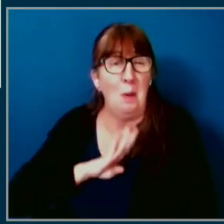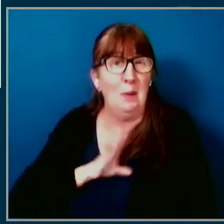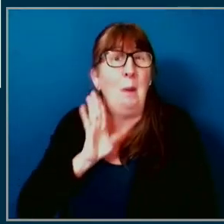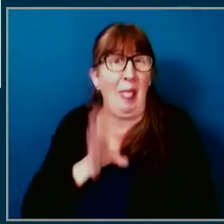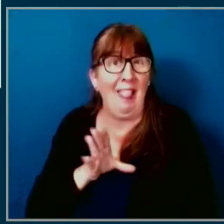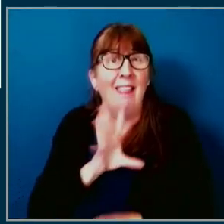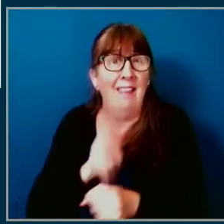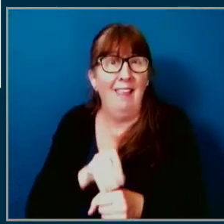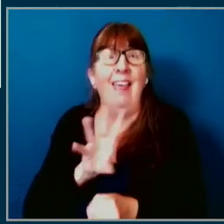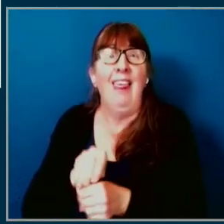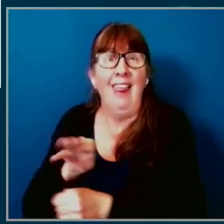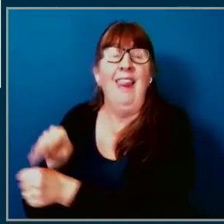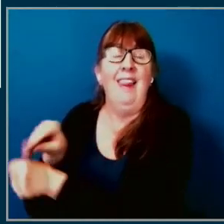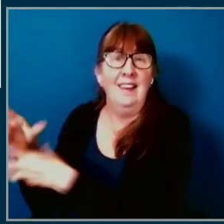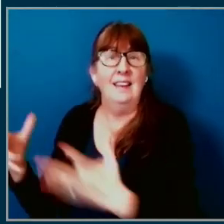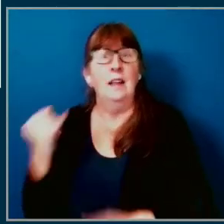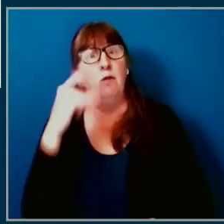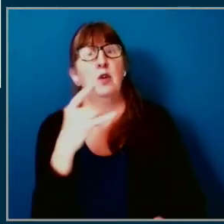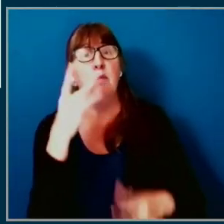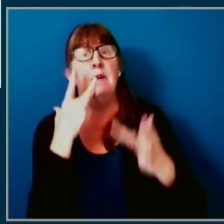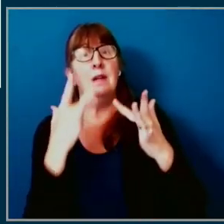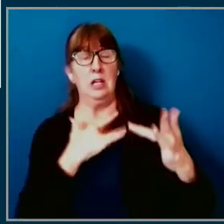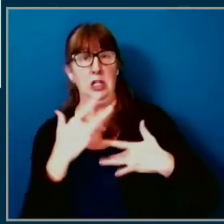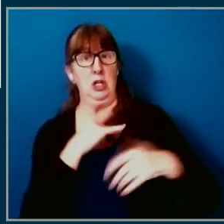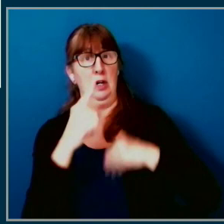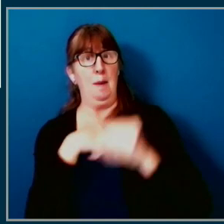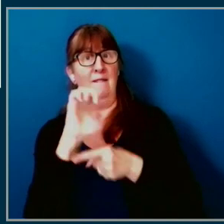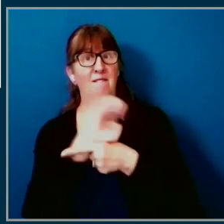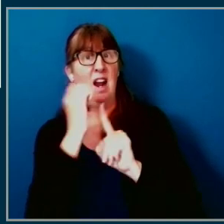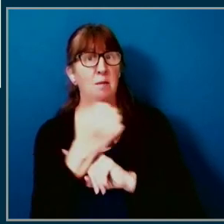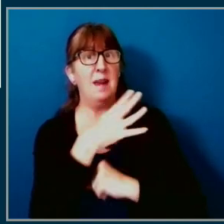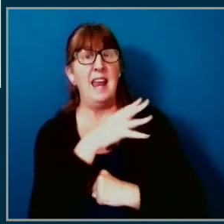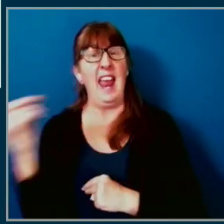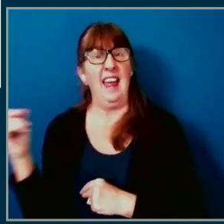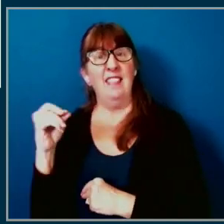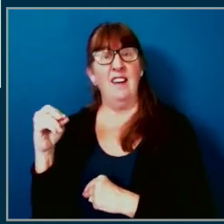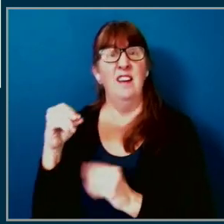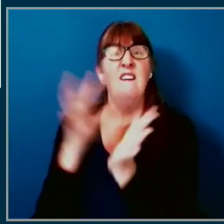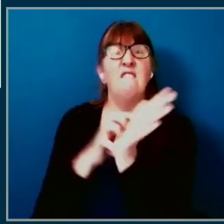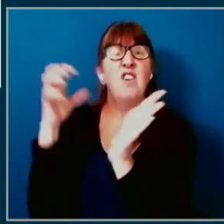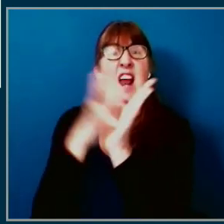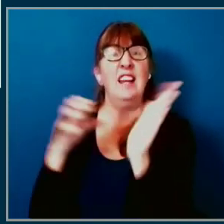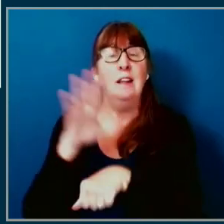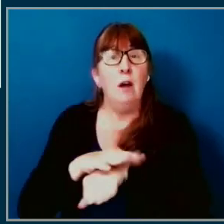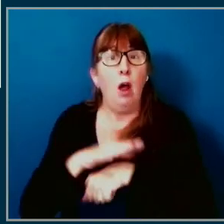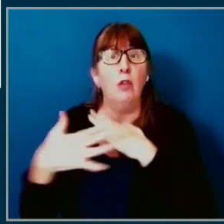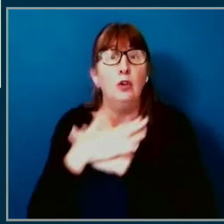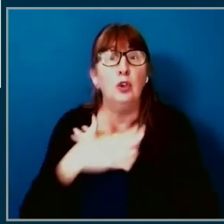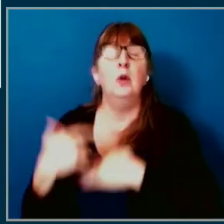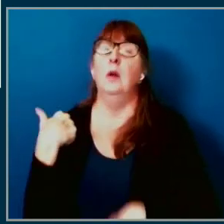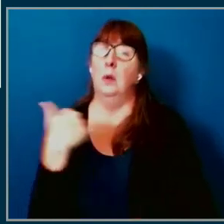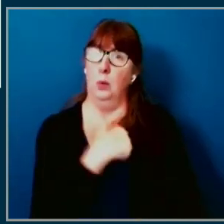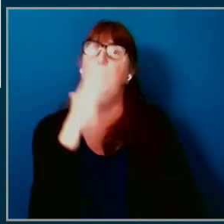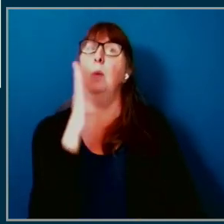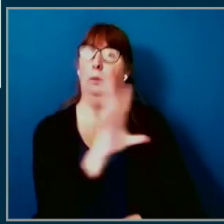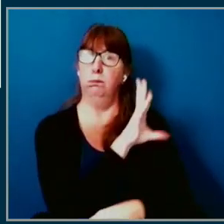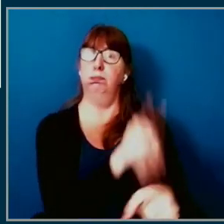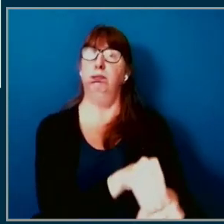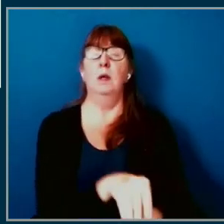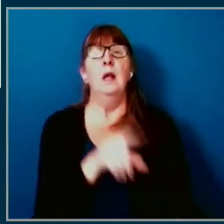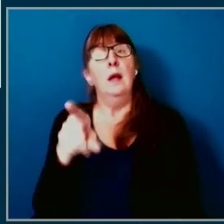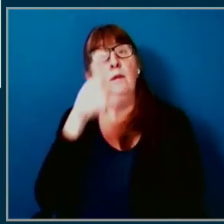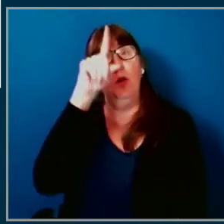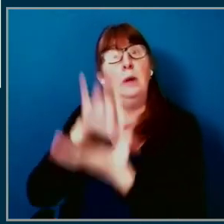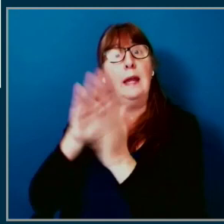want to end fracking on our shores, well, the controller helps chair the State Lands Commission. And if you believe housing is a human right, like